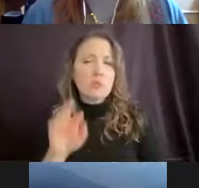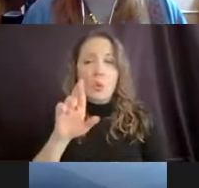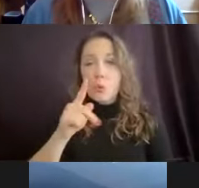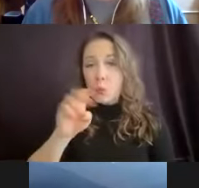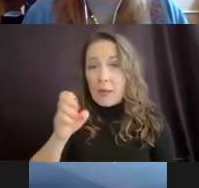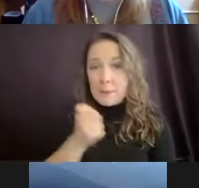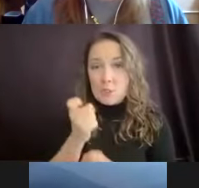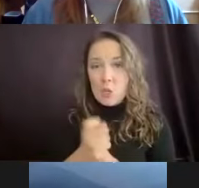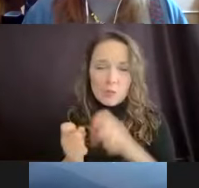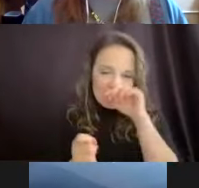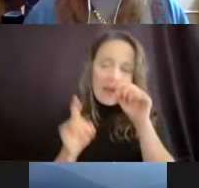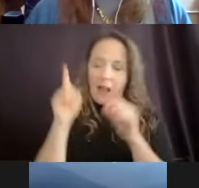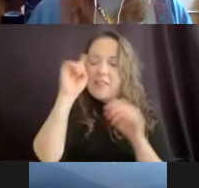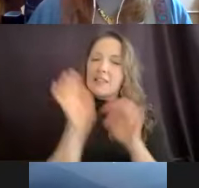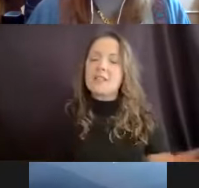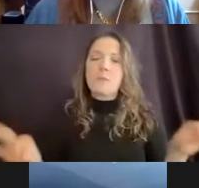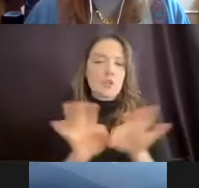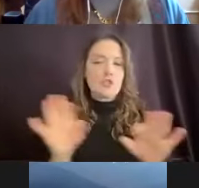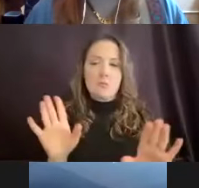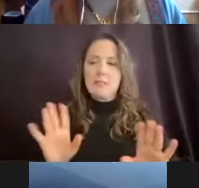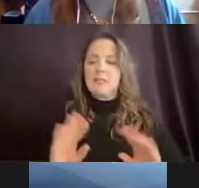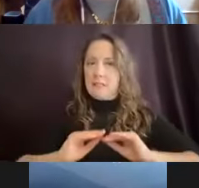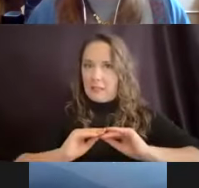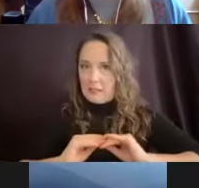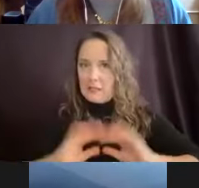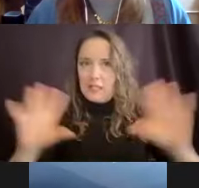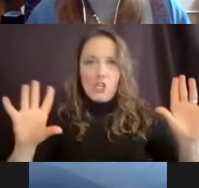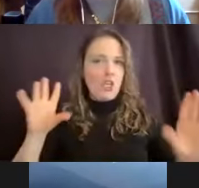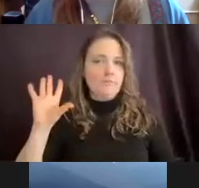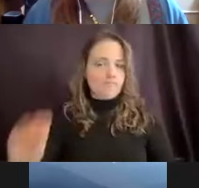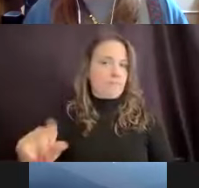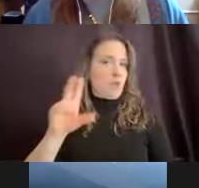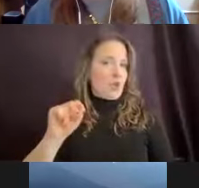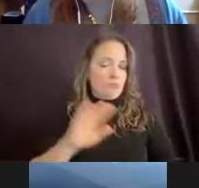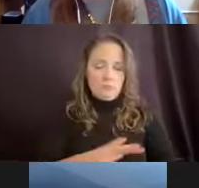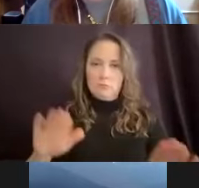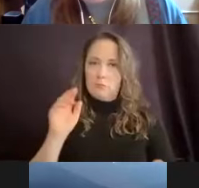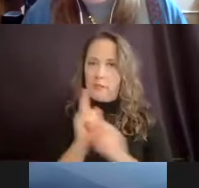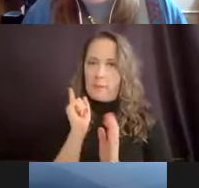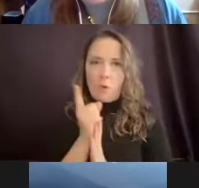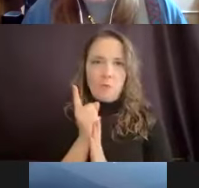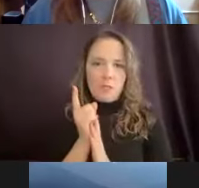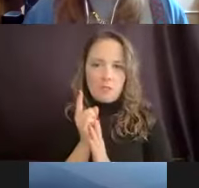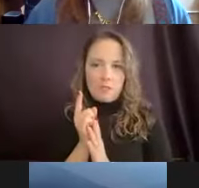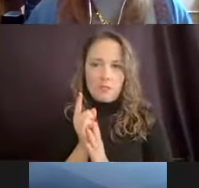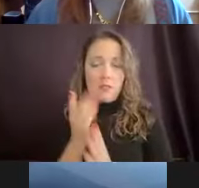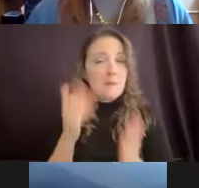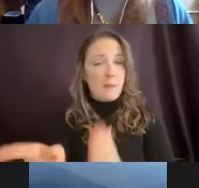it's really important to be very clear about shutting that down in the moment, even if they're a little bit